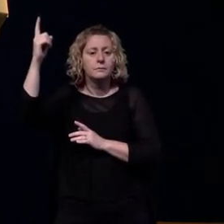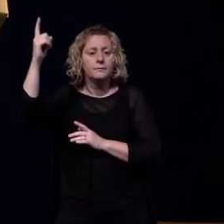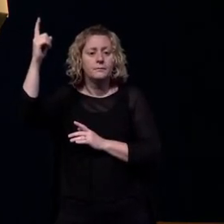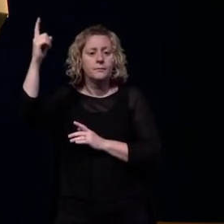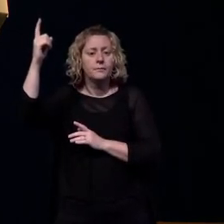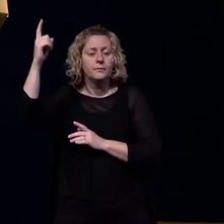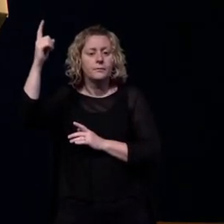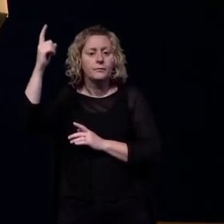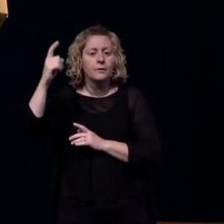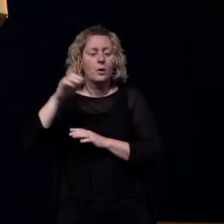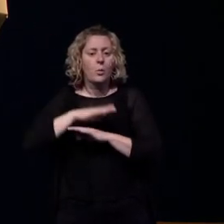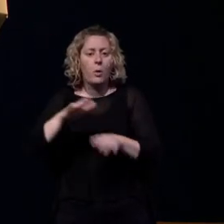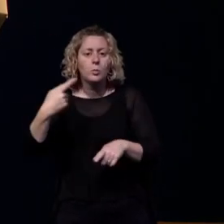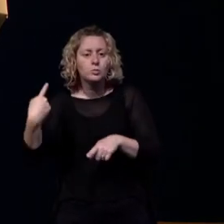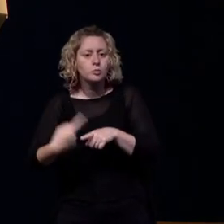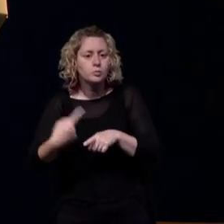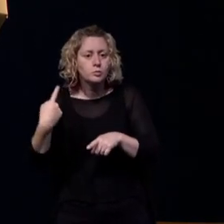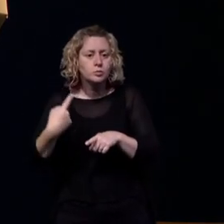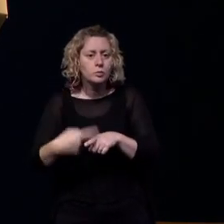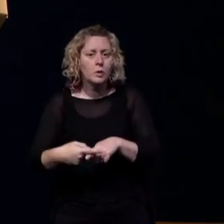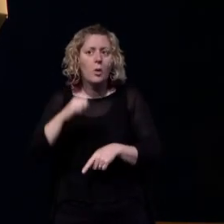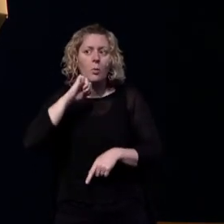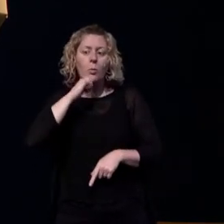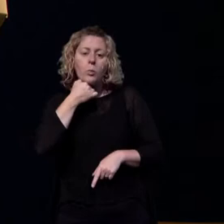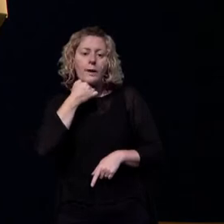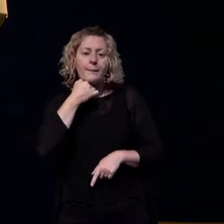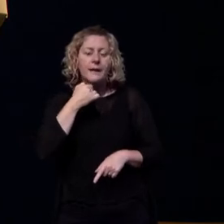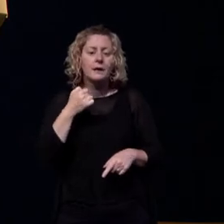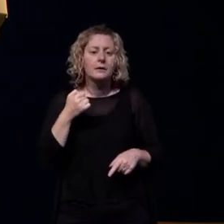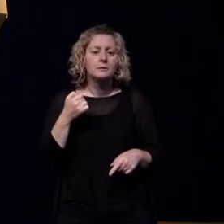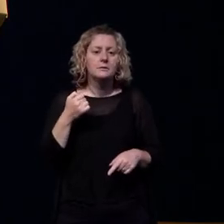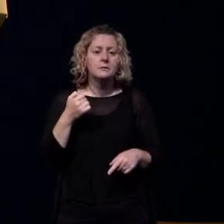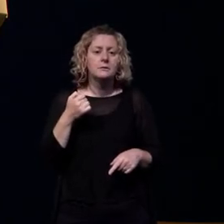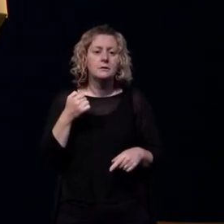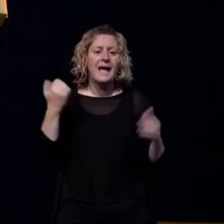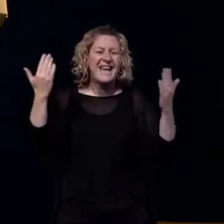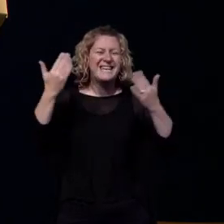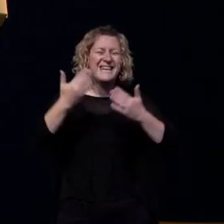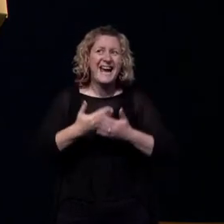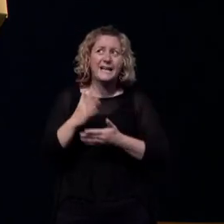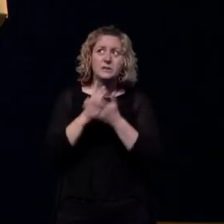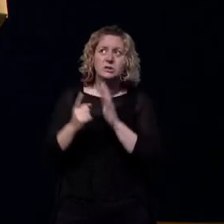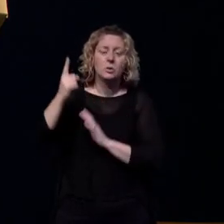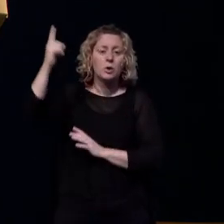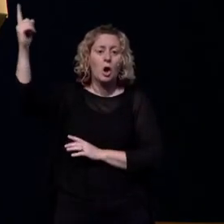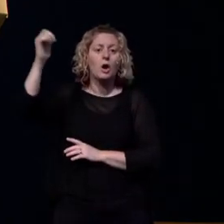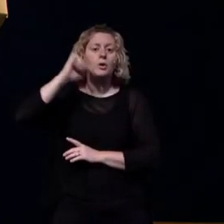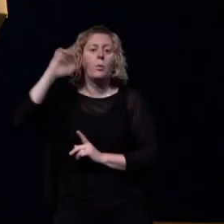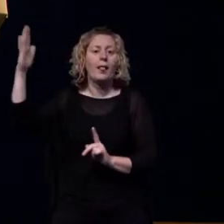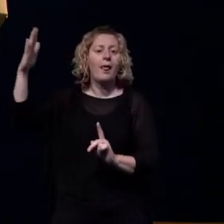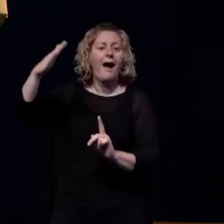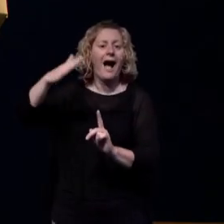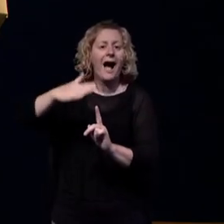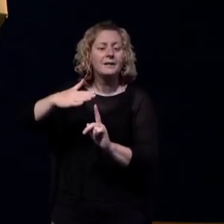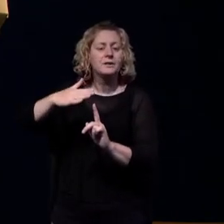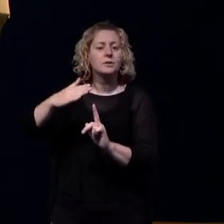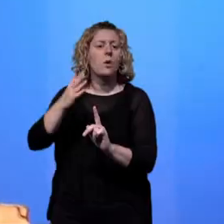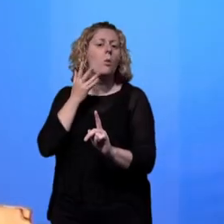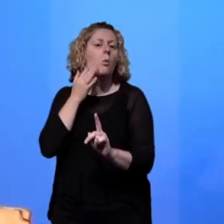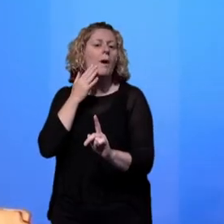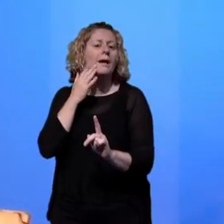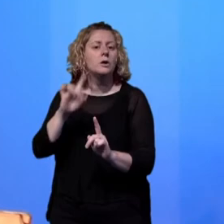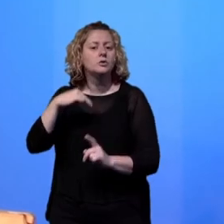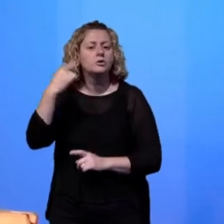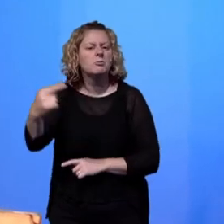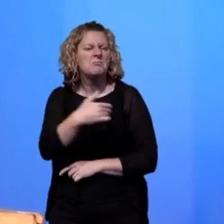do it straight off. There's going to be a night. So God is supernaturally going to put his hand on the person, but it'll be tomorrow morning.